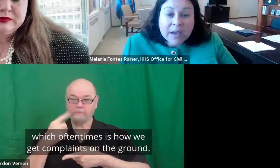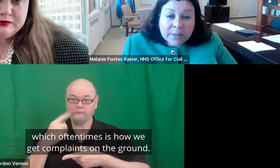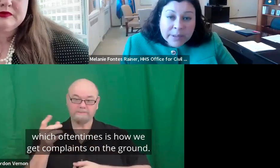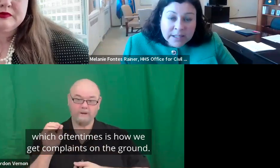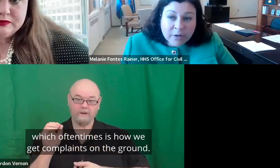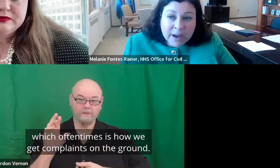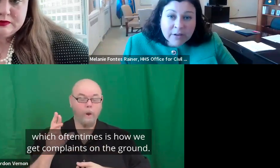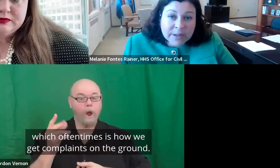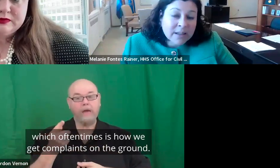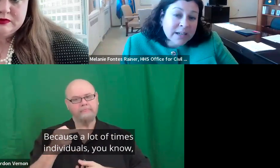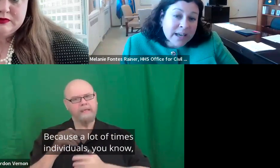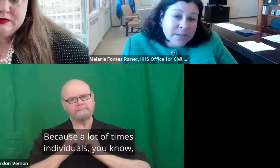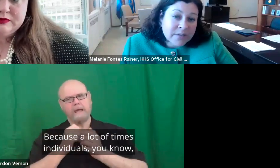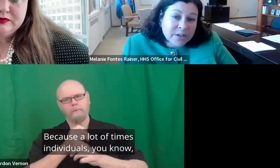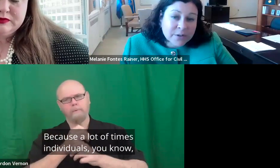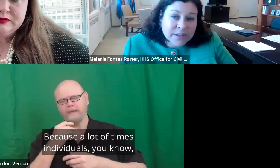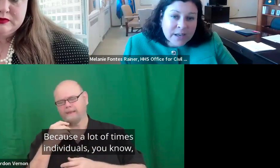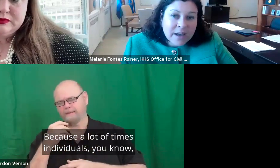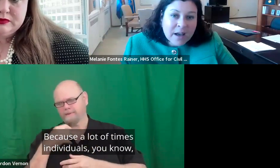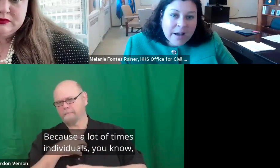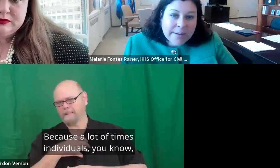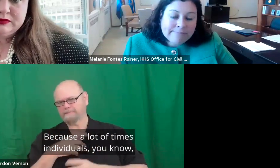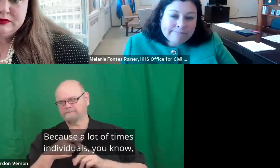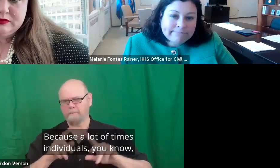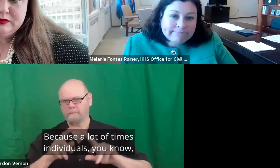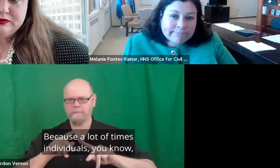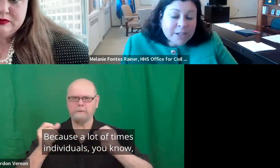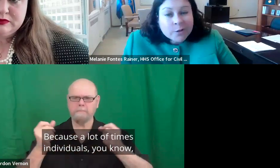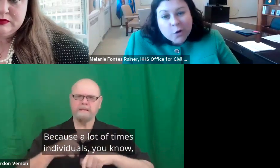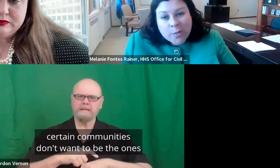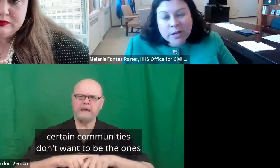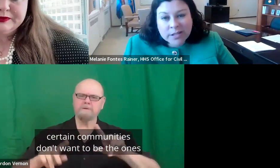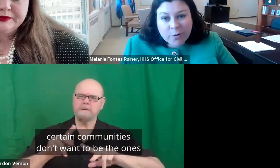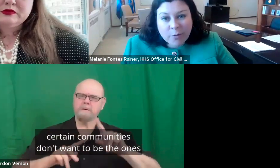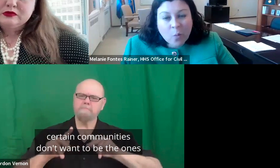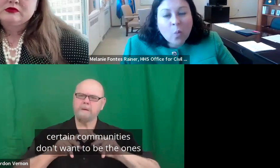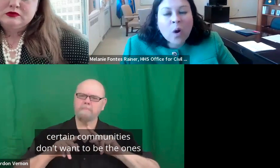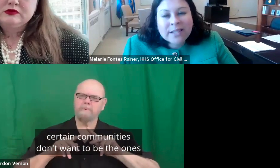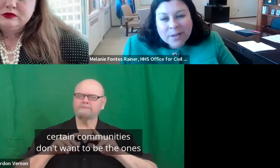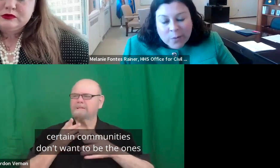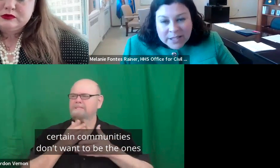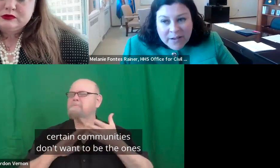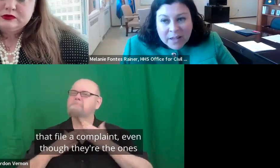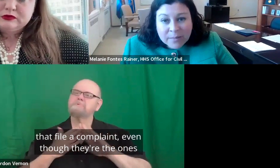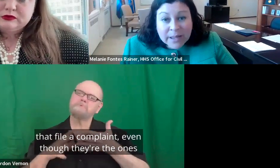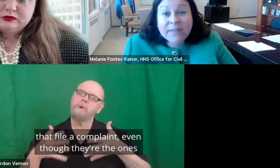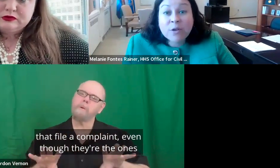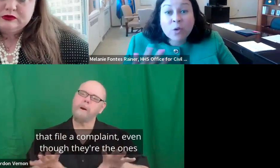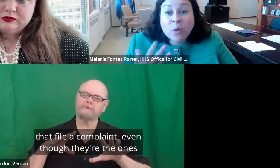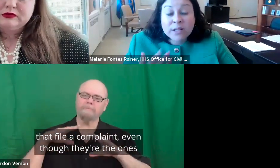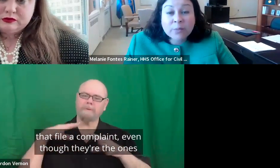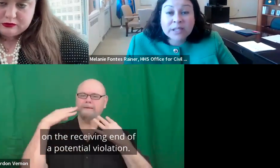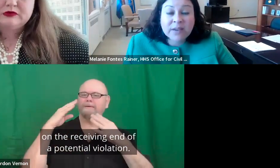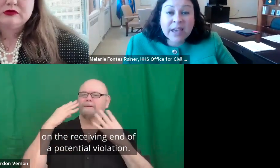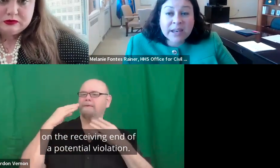get complaints on the ground, because a lot of times individuals, you know, certain communities don't want to be the ones that file a complaint, even though